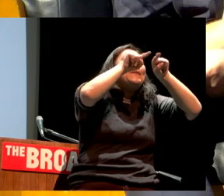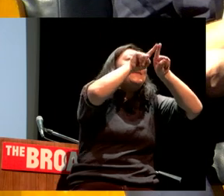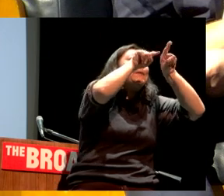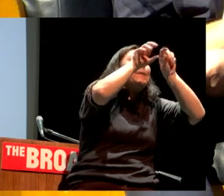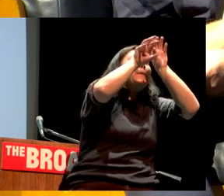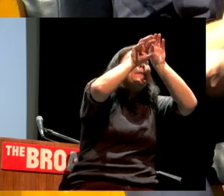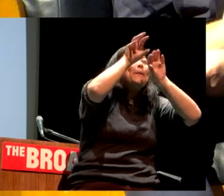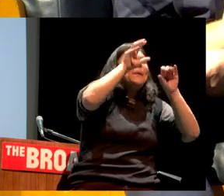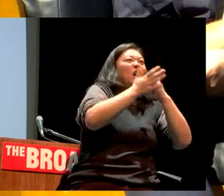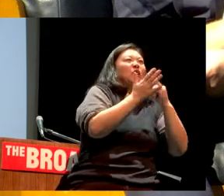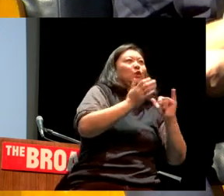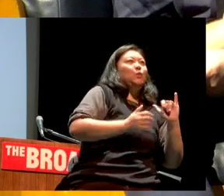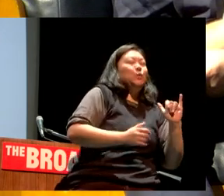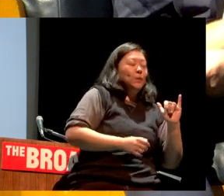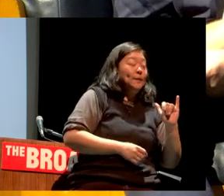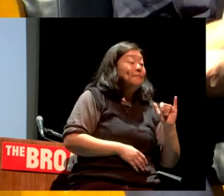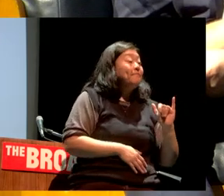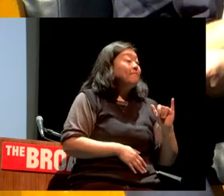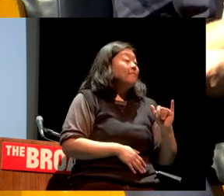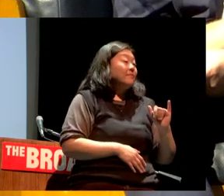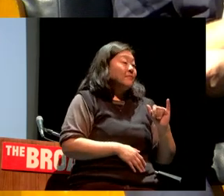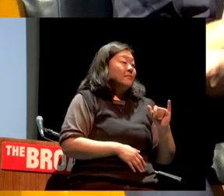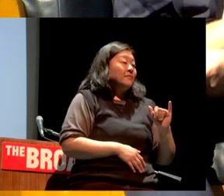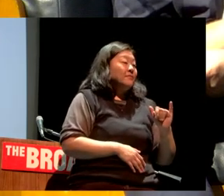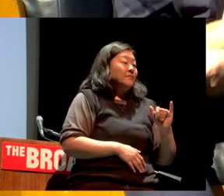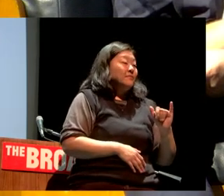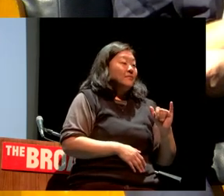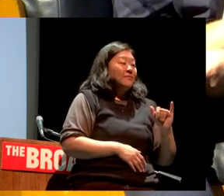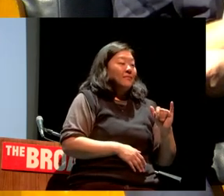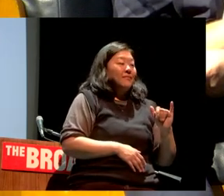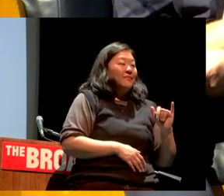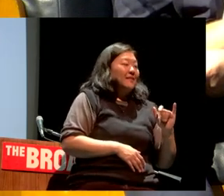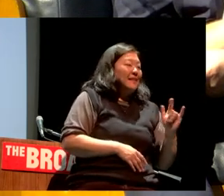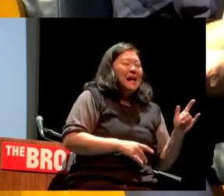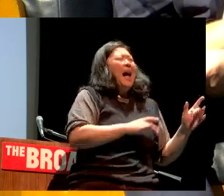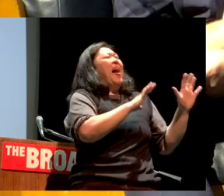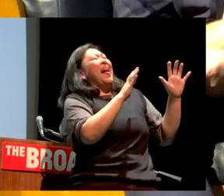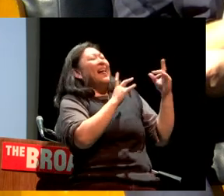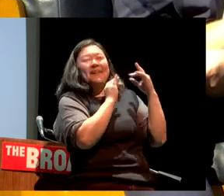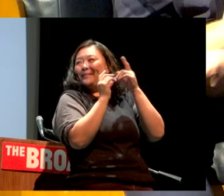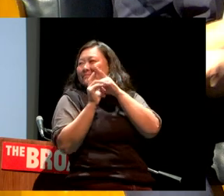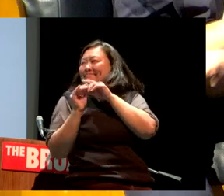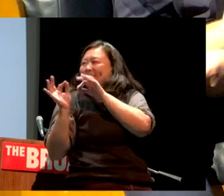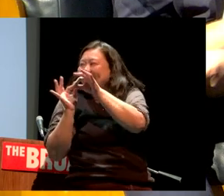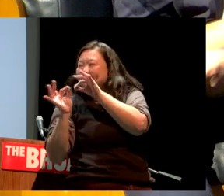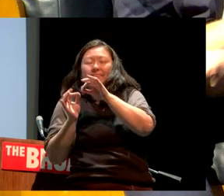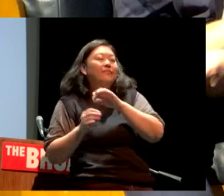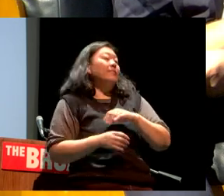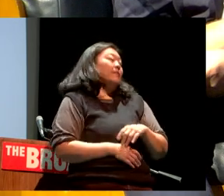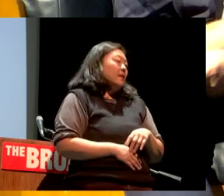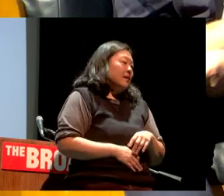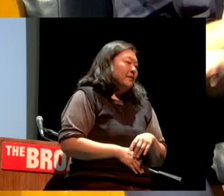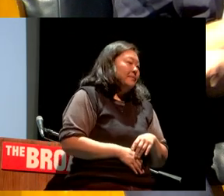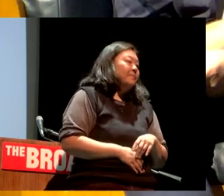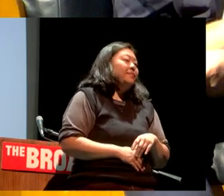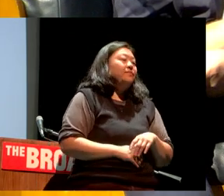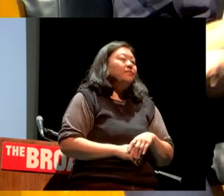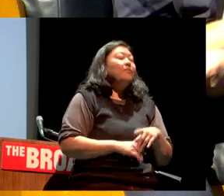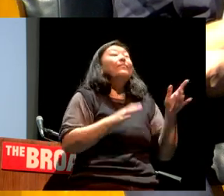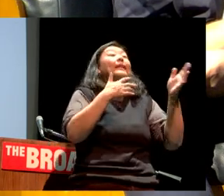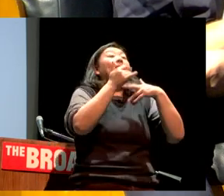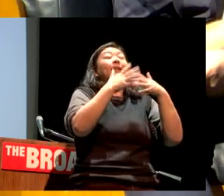have a game made in 8-bit today, because it's an art to master pixels and tell the story through pixel, just like there is, you know,